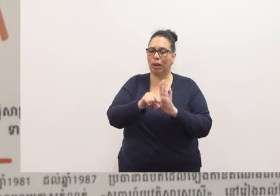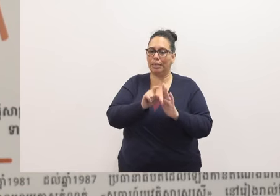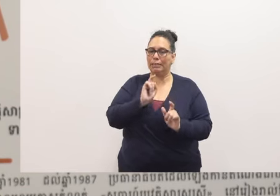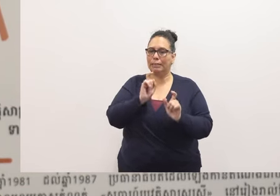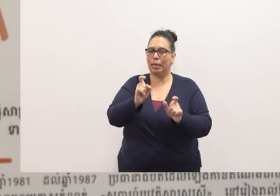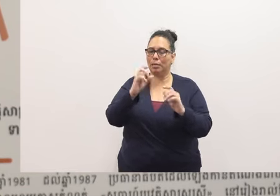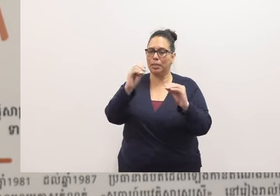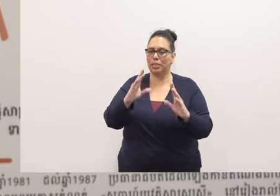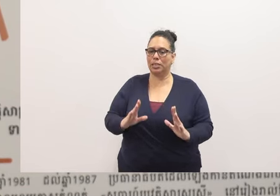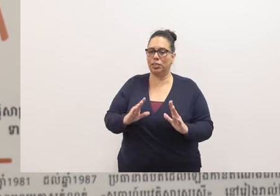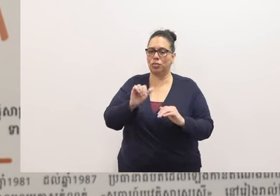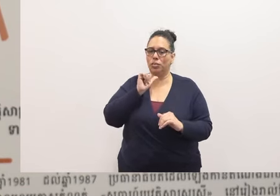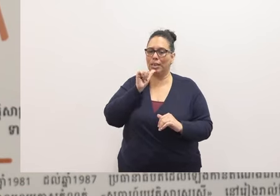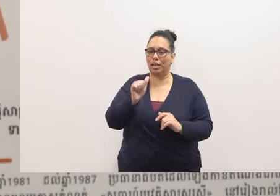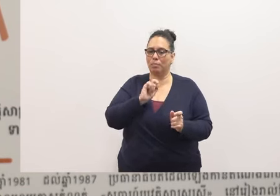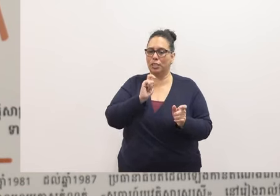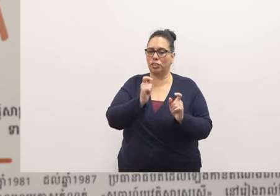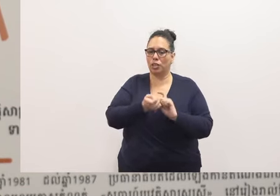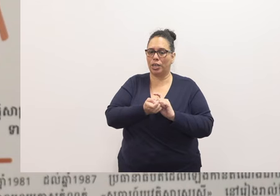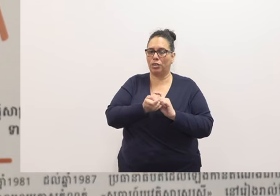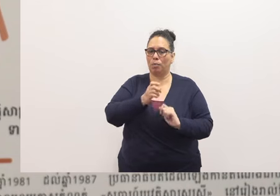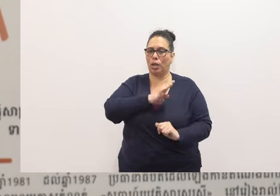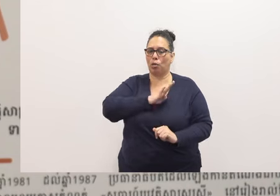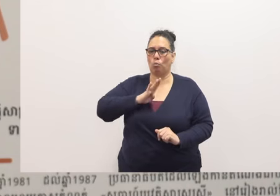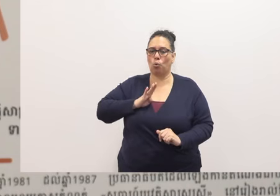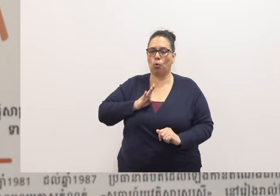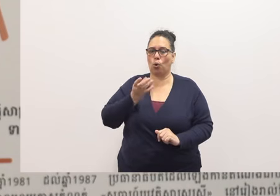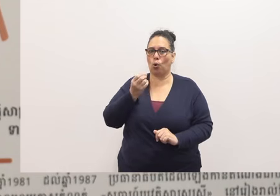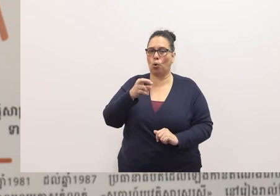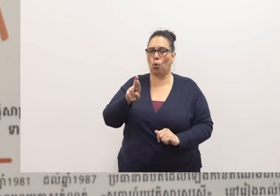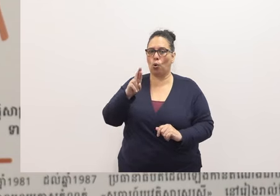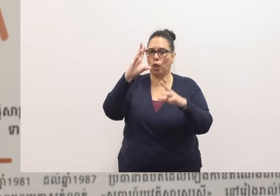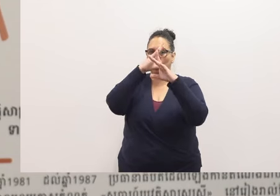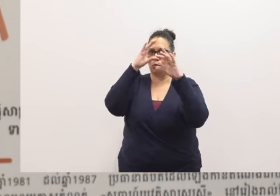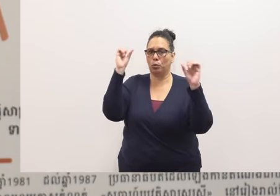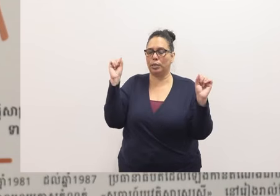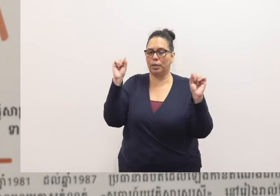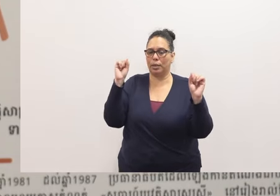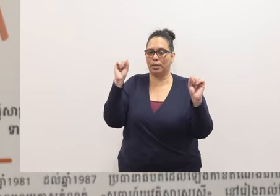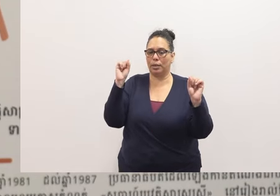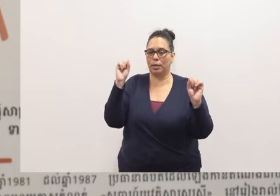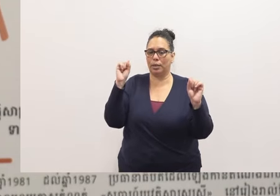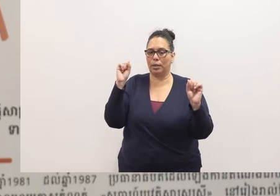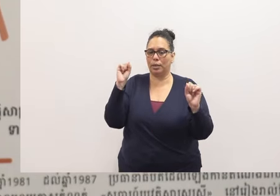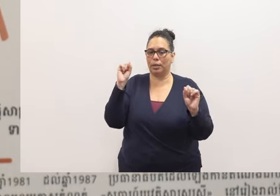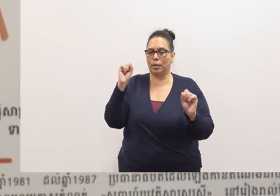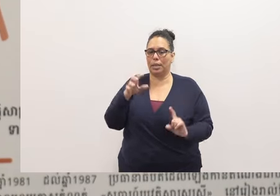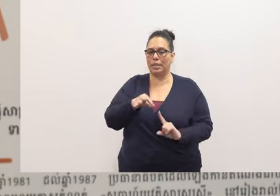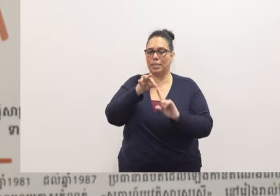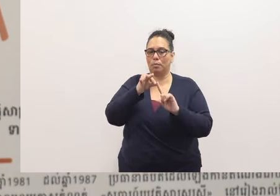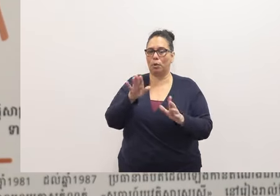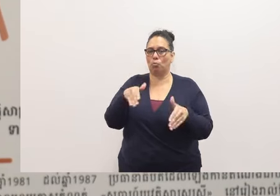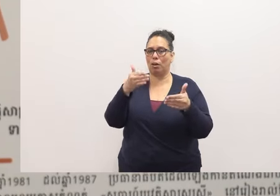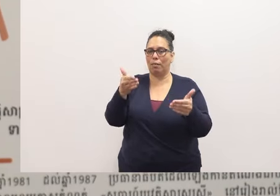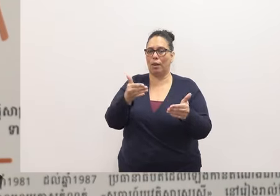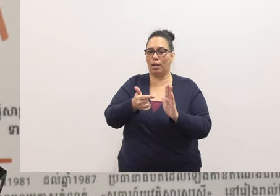teacher shall not be changed by the board or the superintendent except as provided by law.